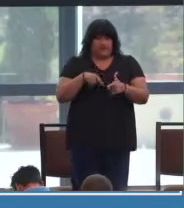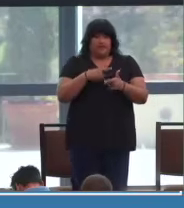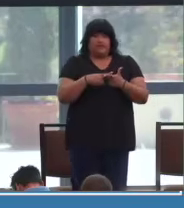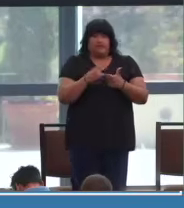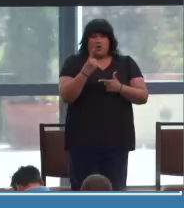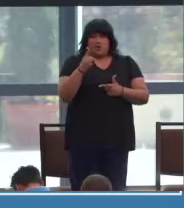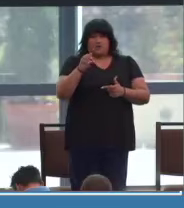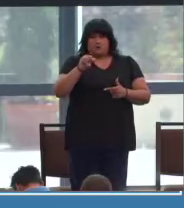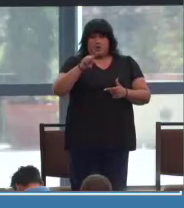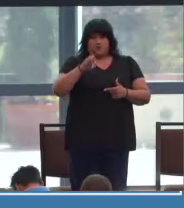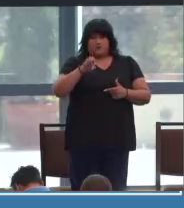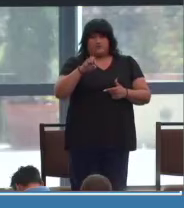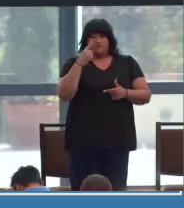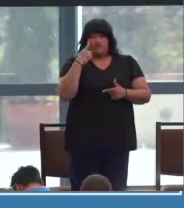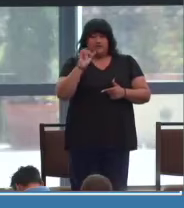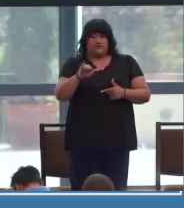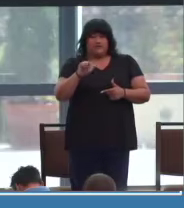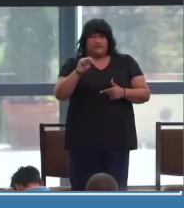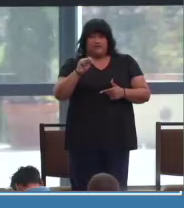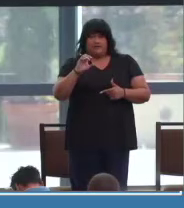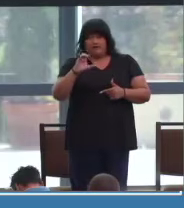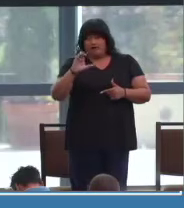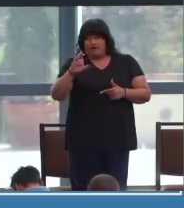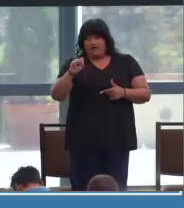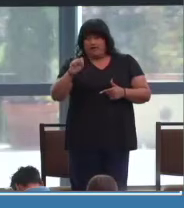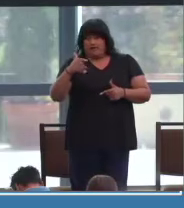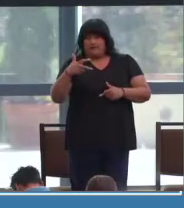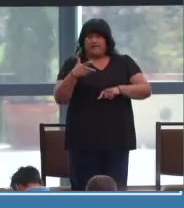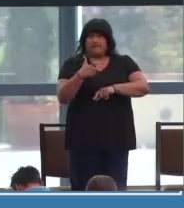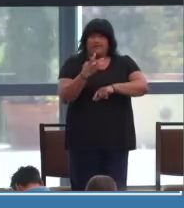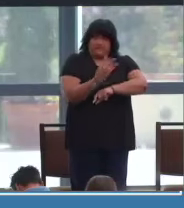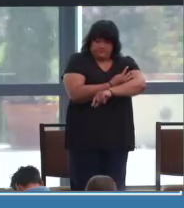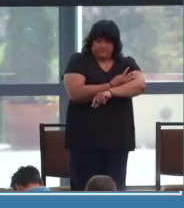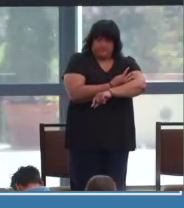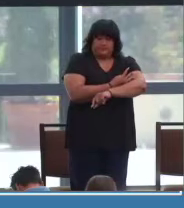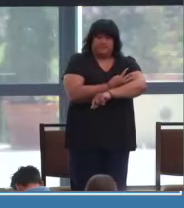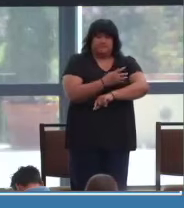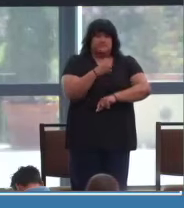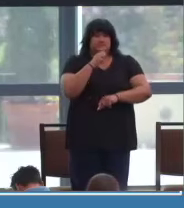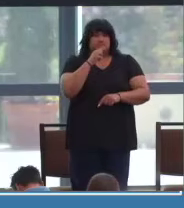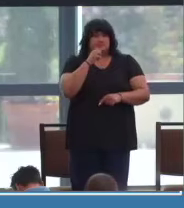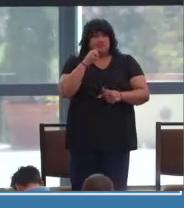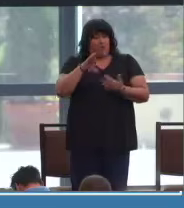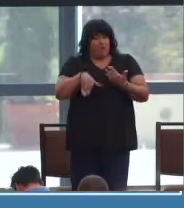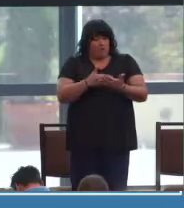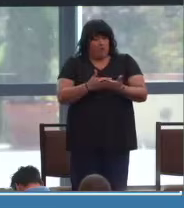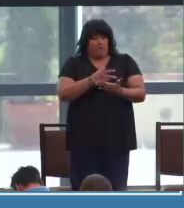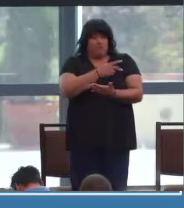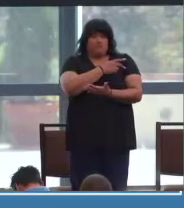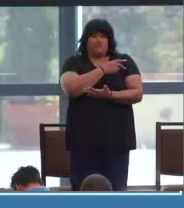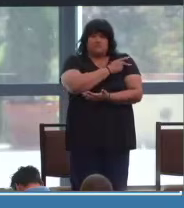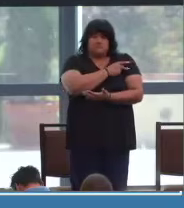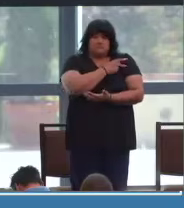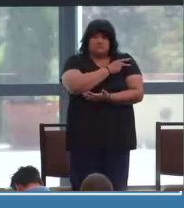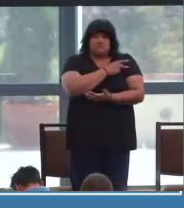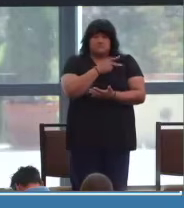We don't require hospitalization with a lot of CAR T cell infusions. The participants are required to stay in the hospital